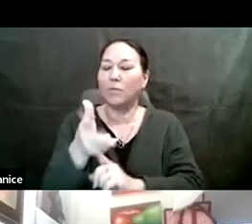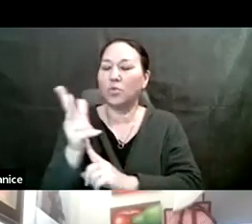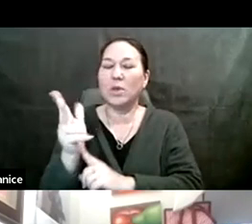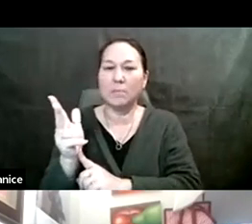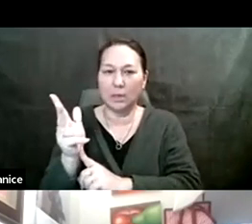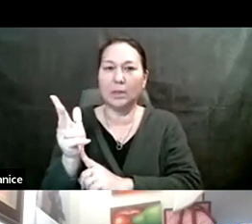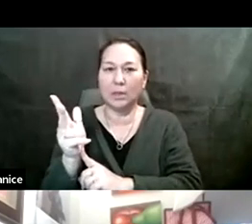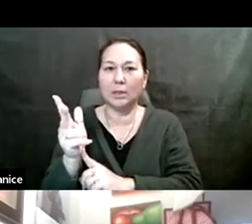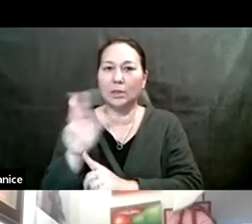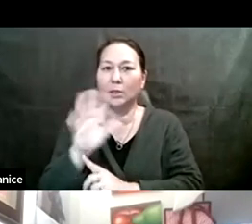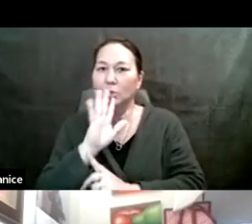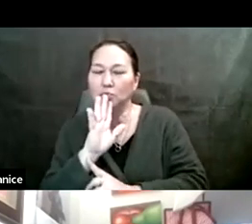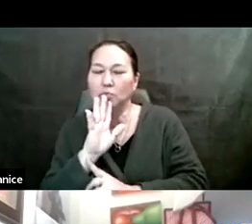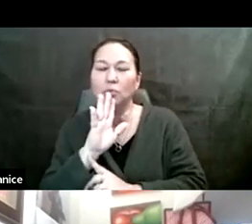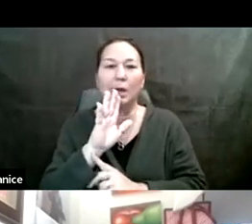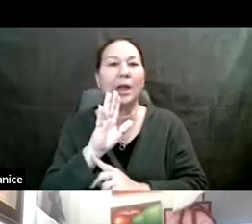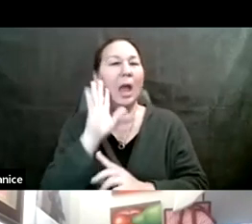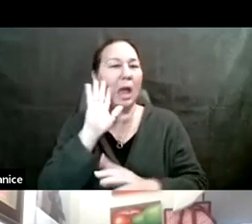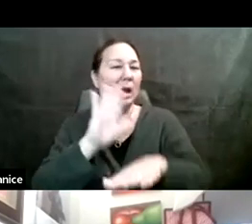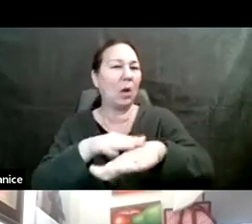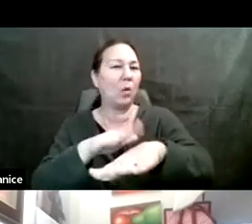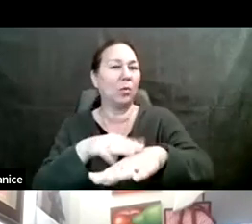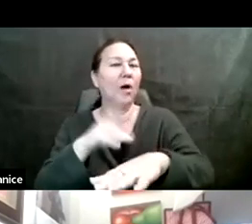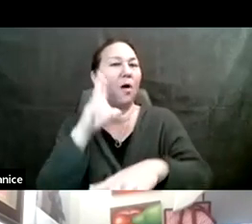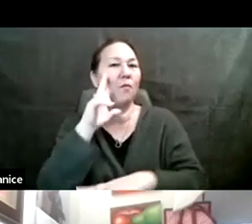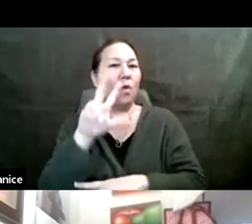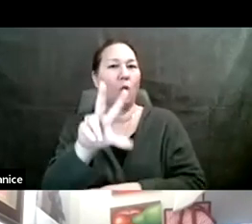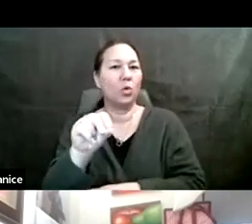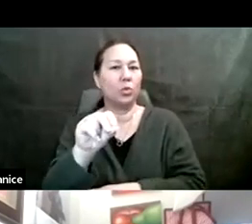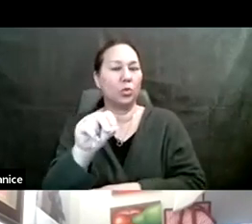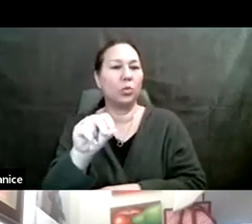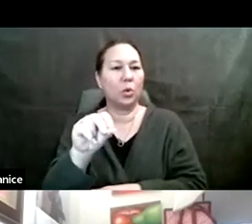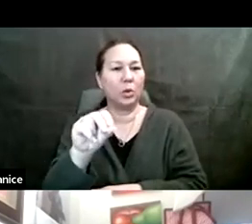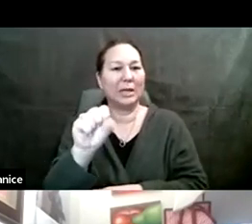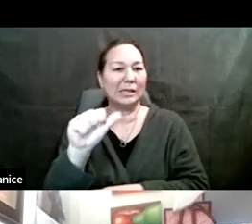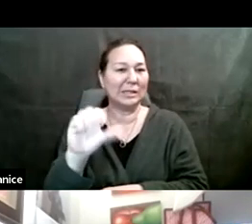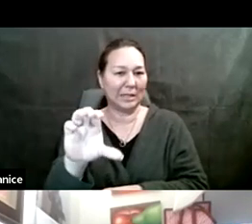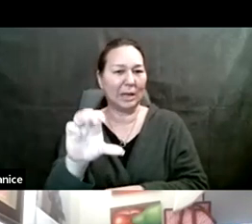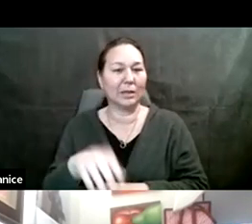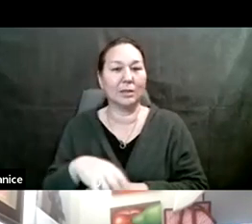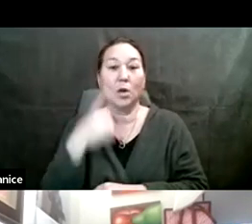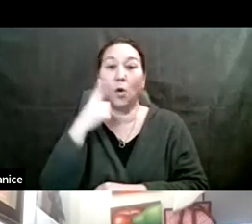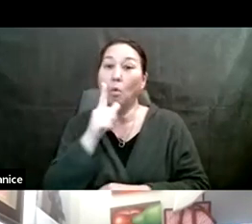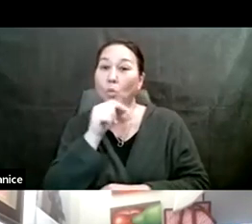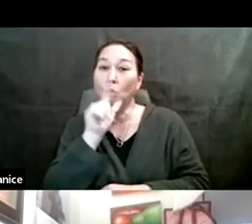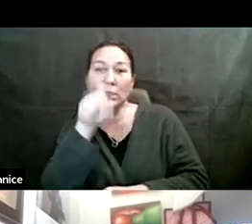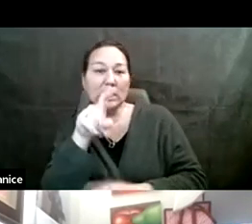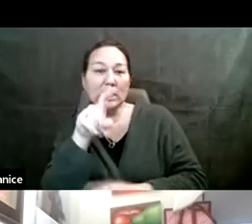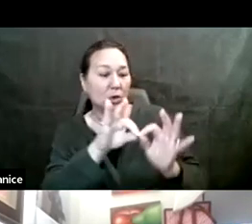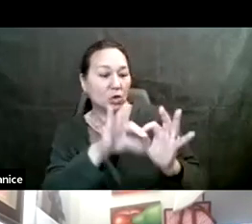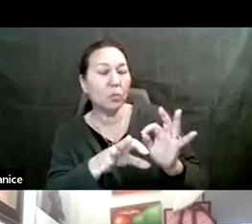when you have 30 seconds remaining those who require interpretation services will receive an additional two